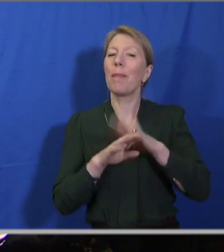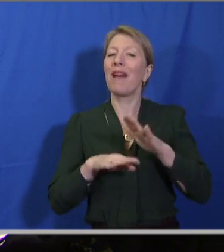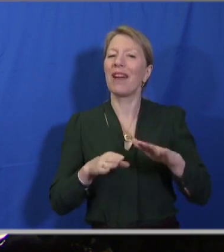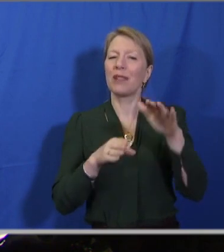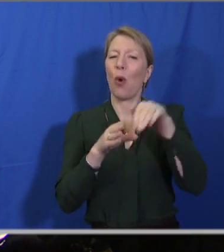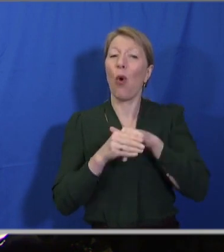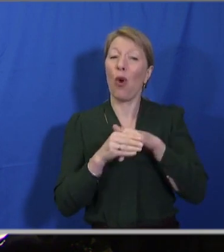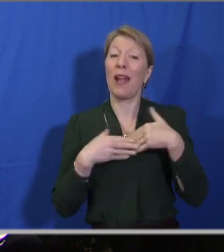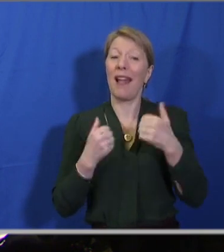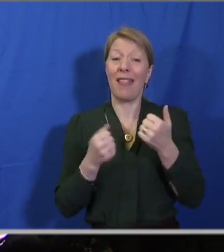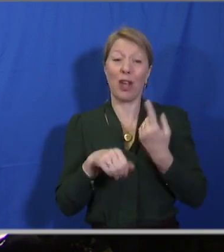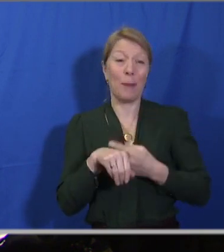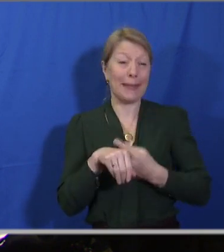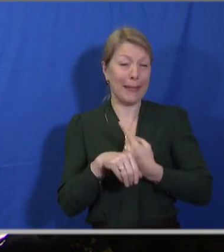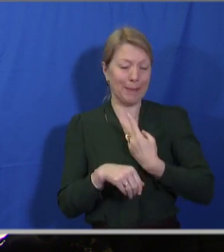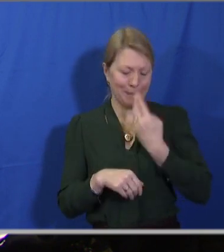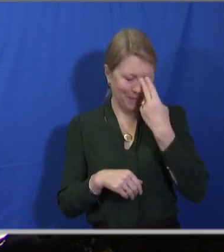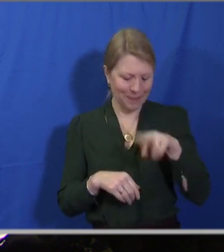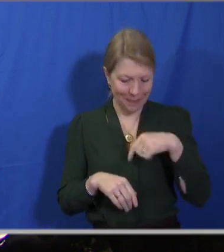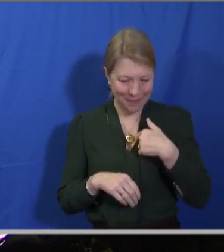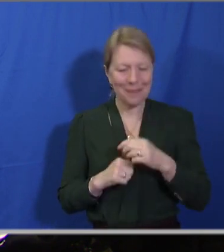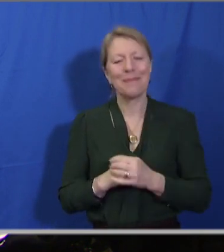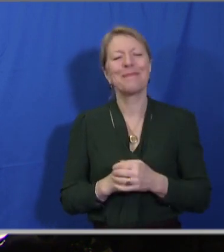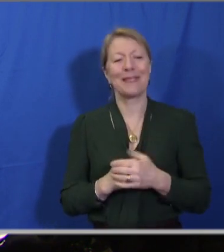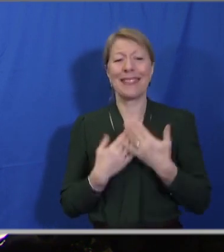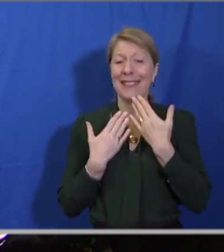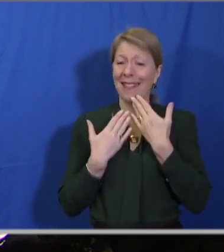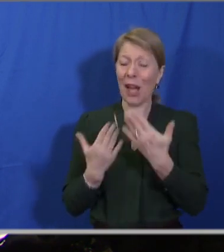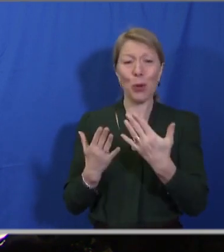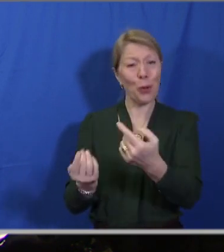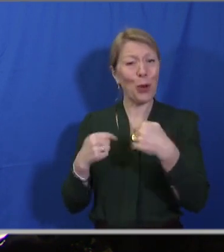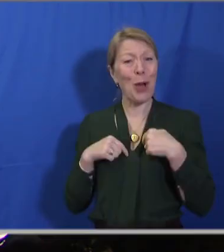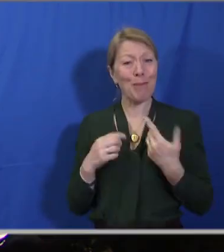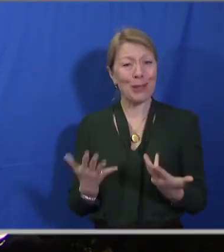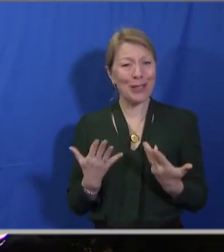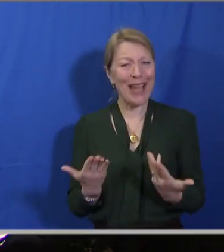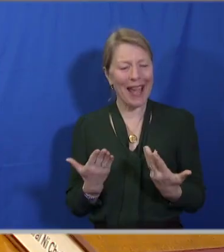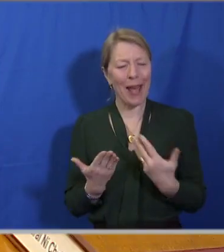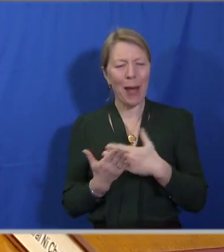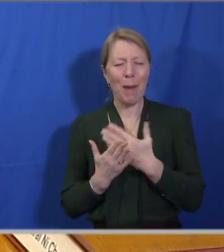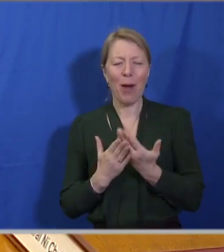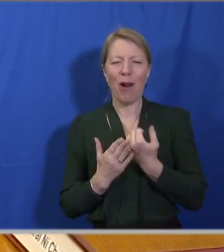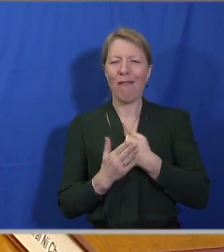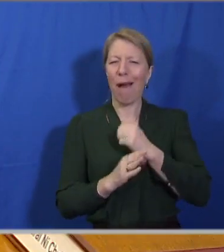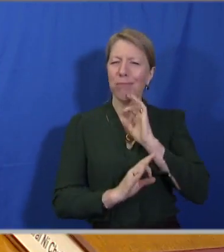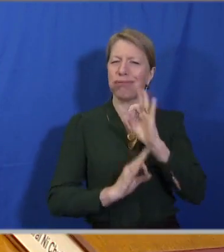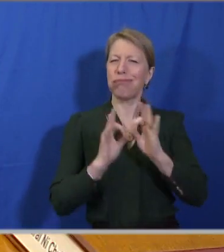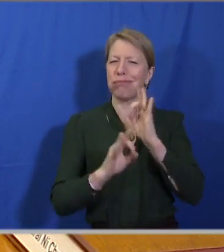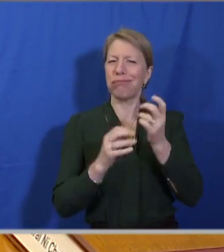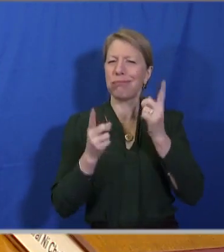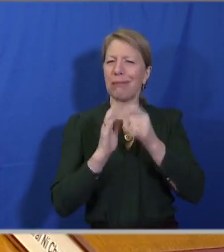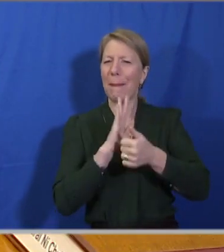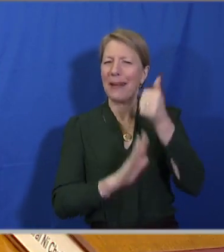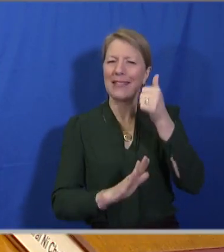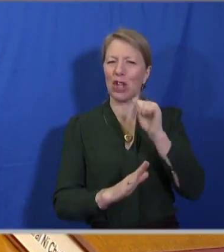thank you for being here with us today as part of our questioning to the Minister and the